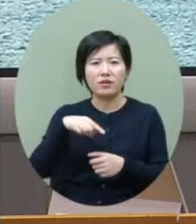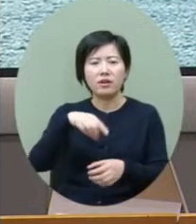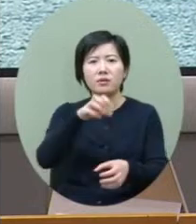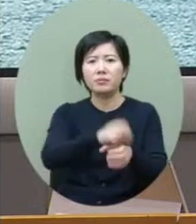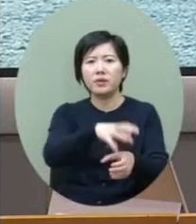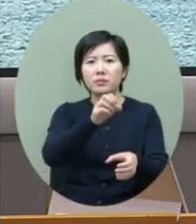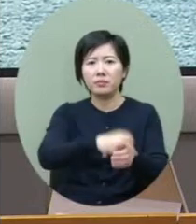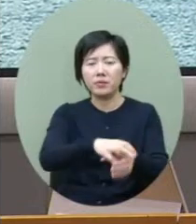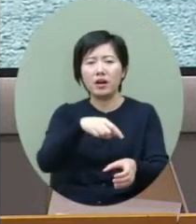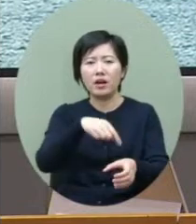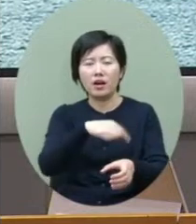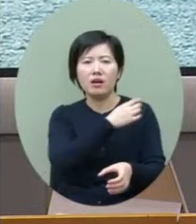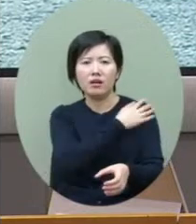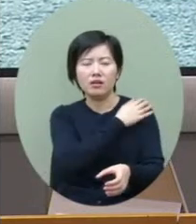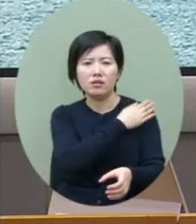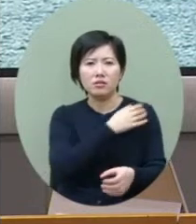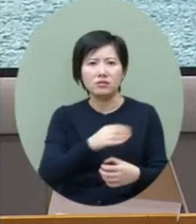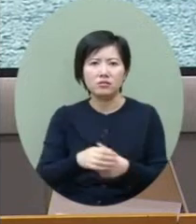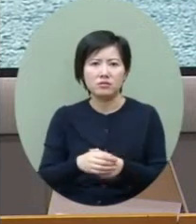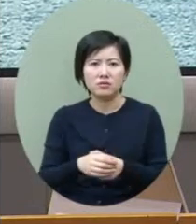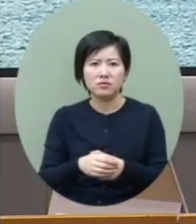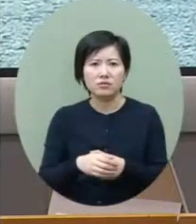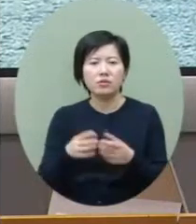and some work in bars.